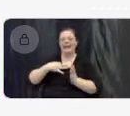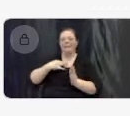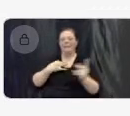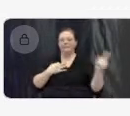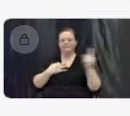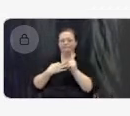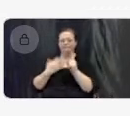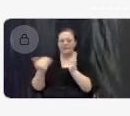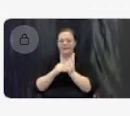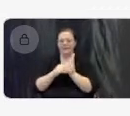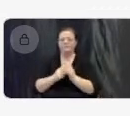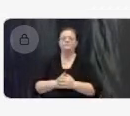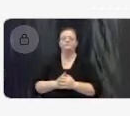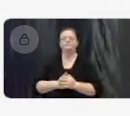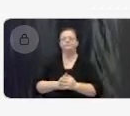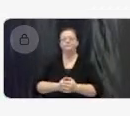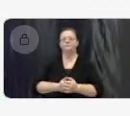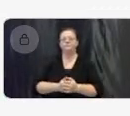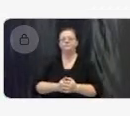up.